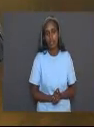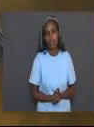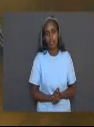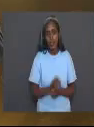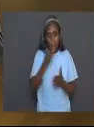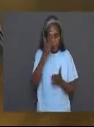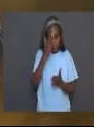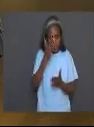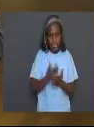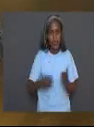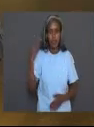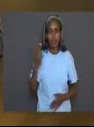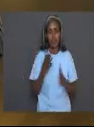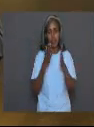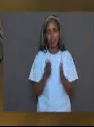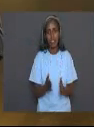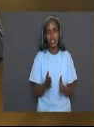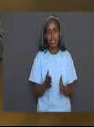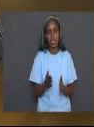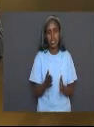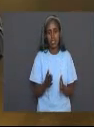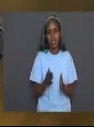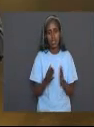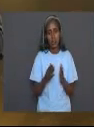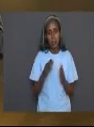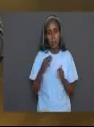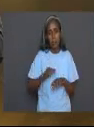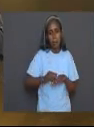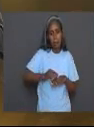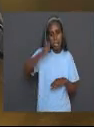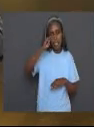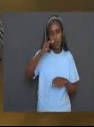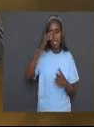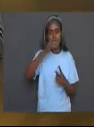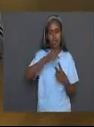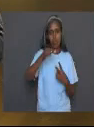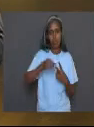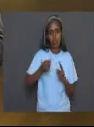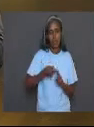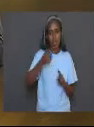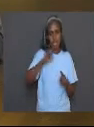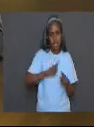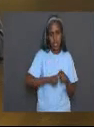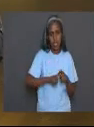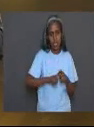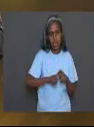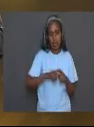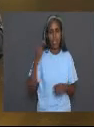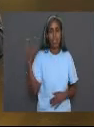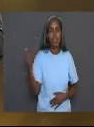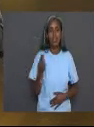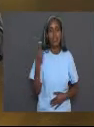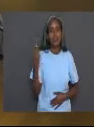Some investors prefer to maximize their possible return by